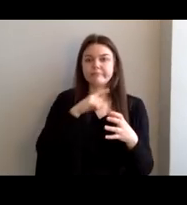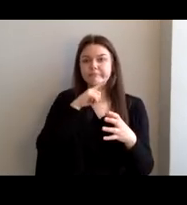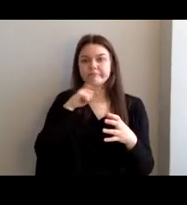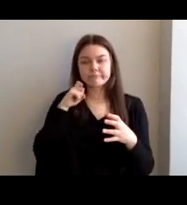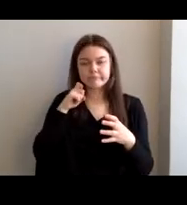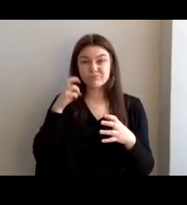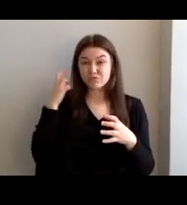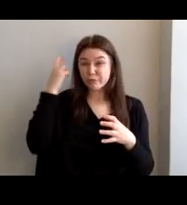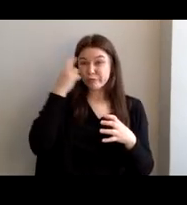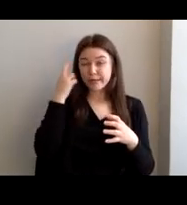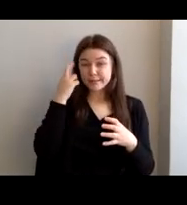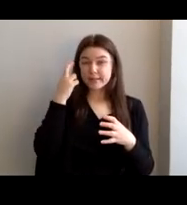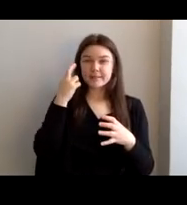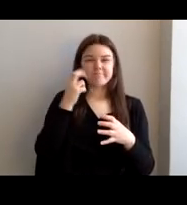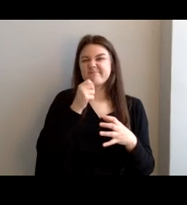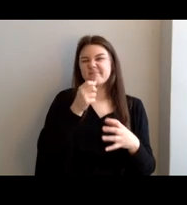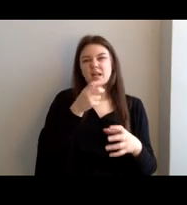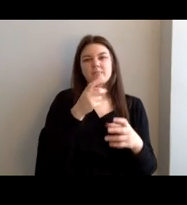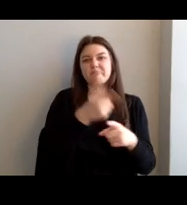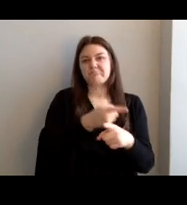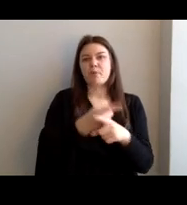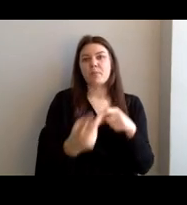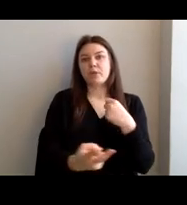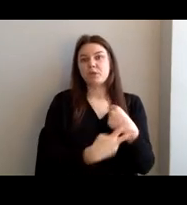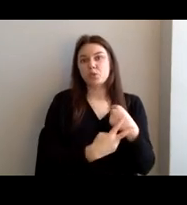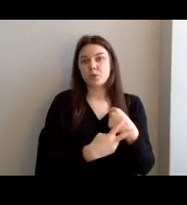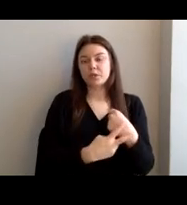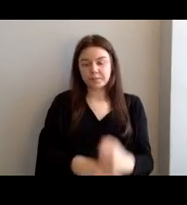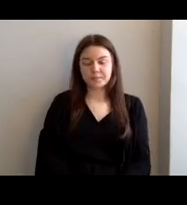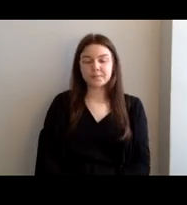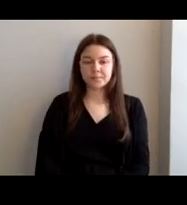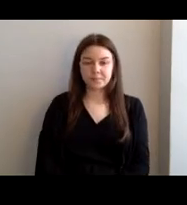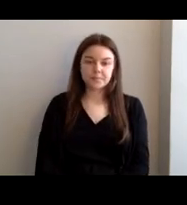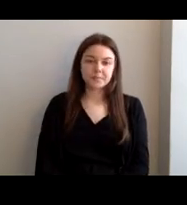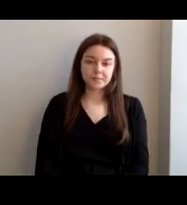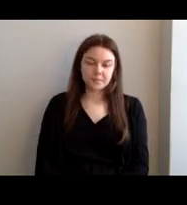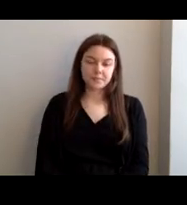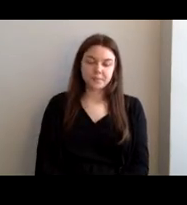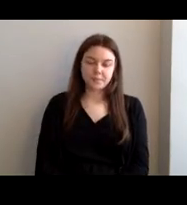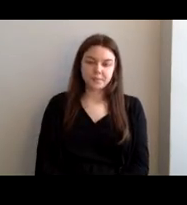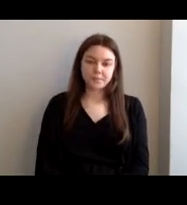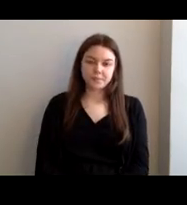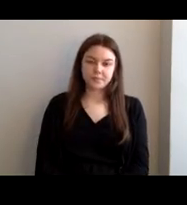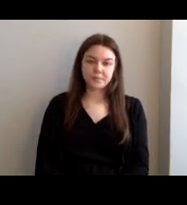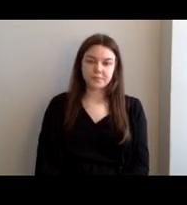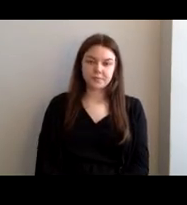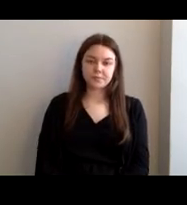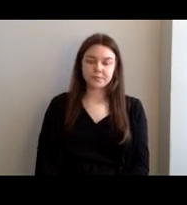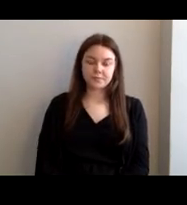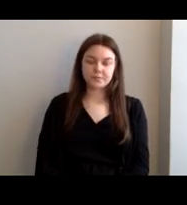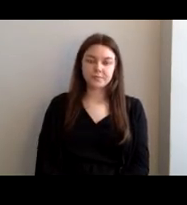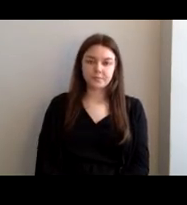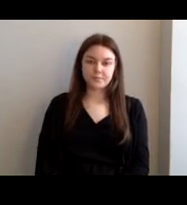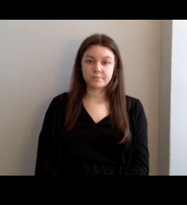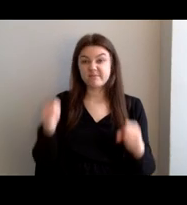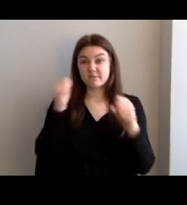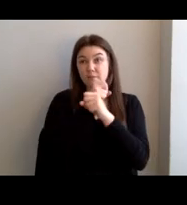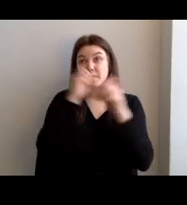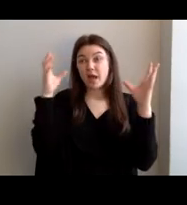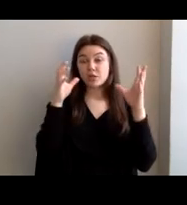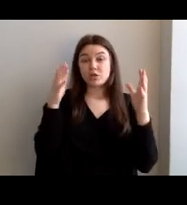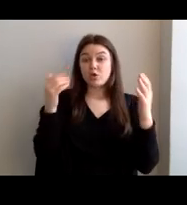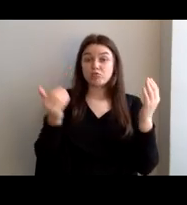to improper storage. So picture you, you know, storing your fresh shrimp